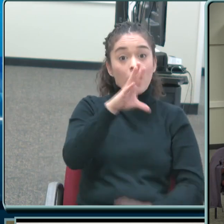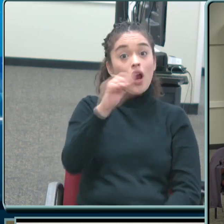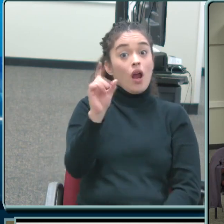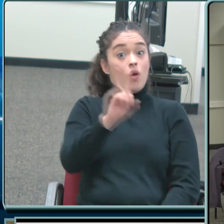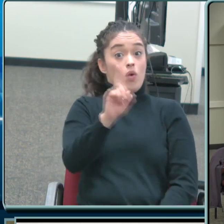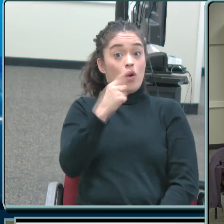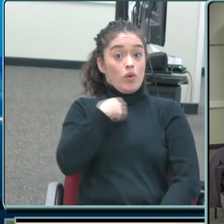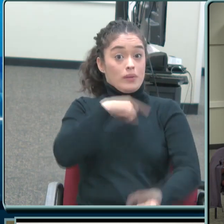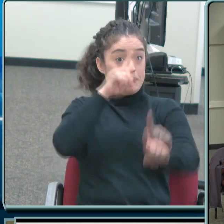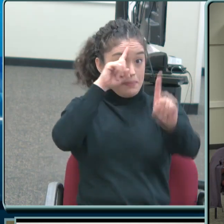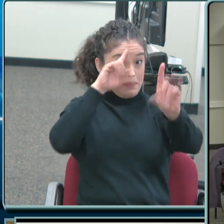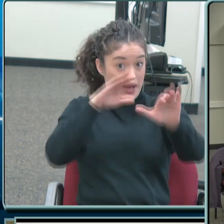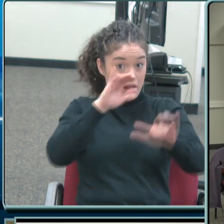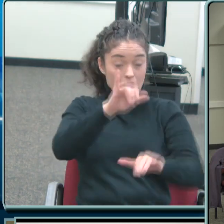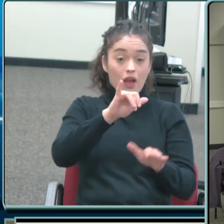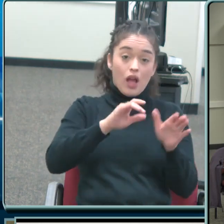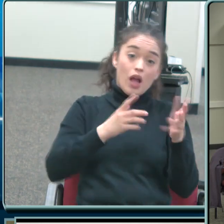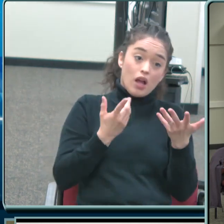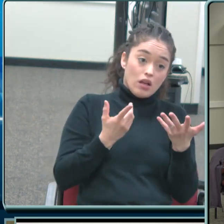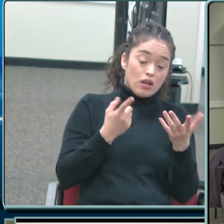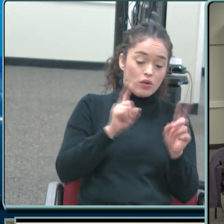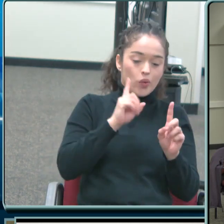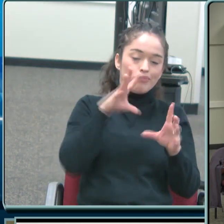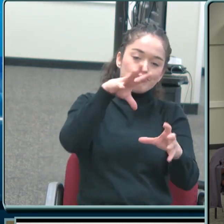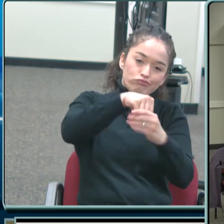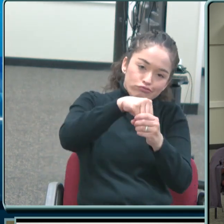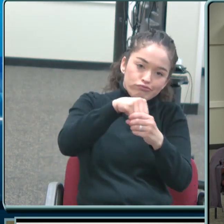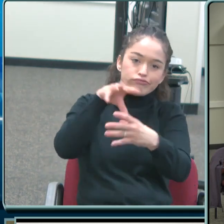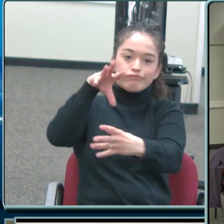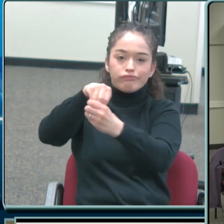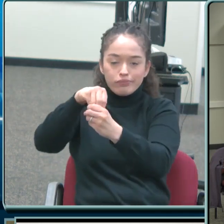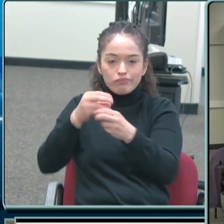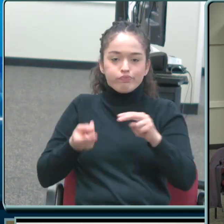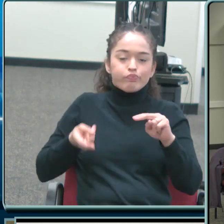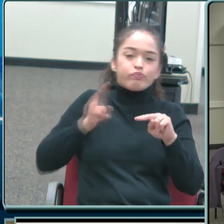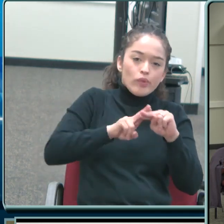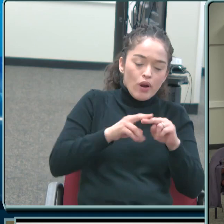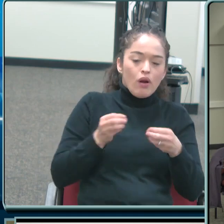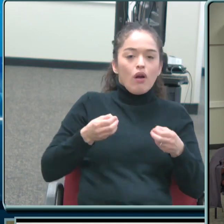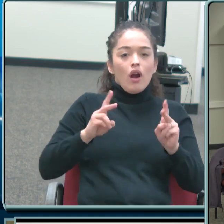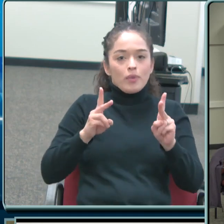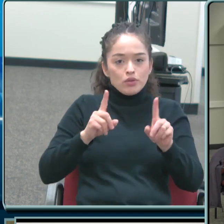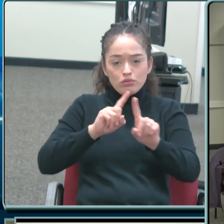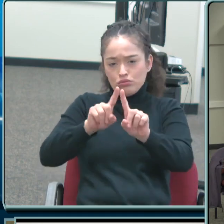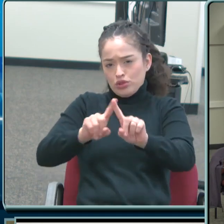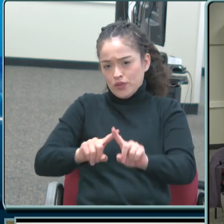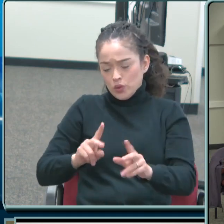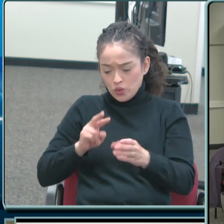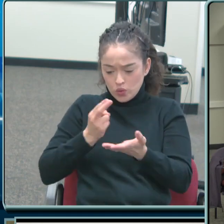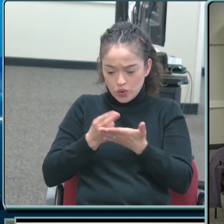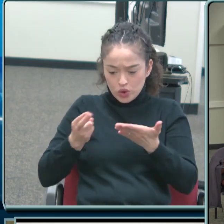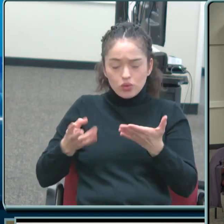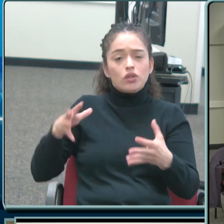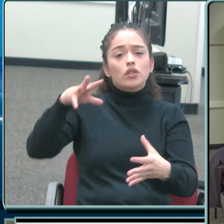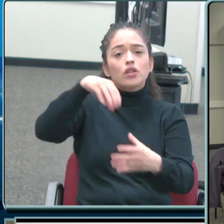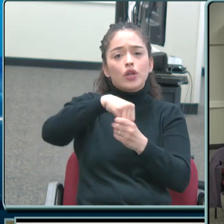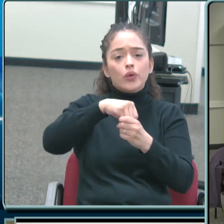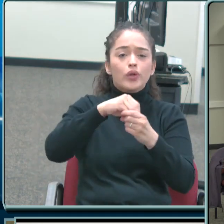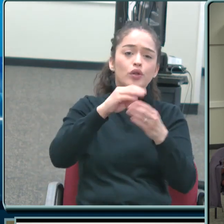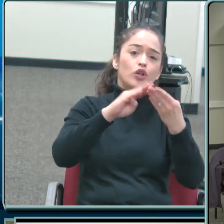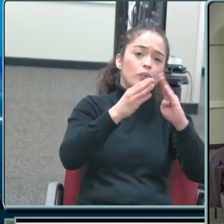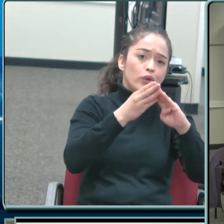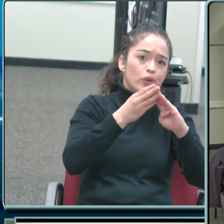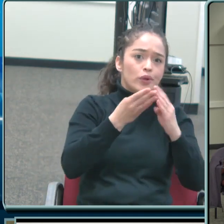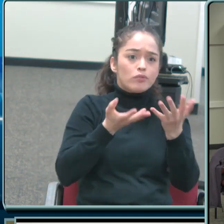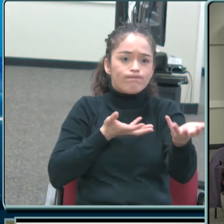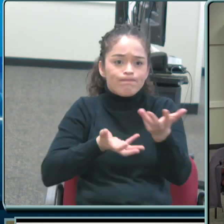the expected outcome for the project is to increase participation in existing programs, opportunities, and resources, increase community capacity to